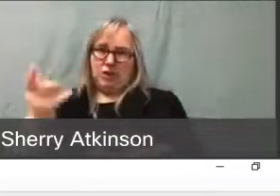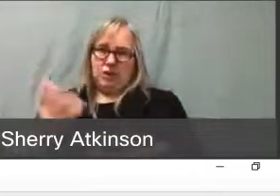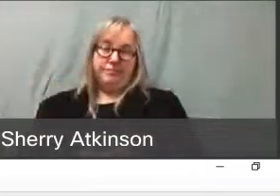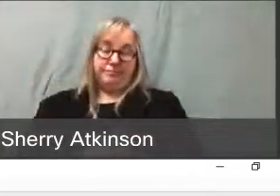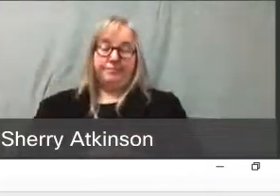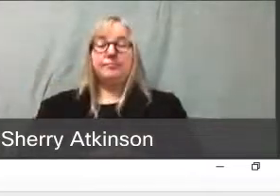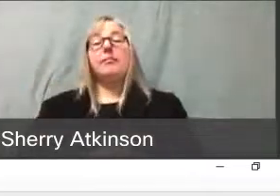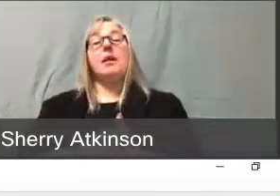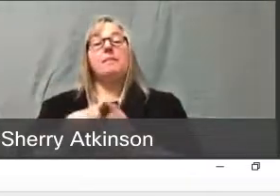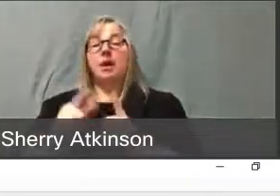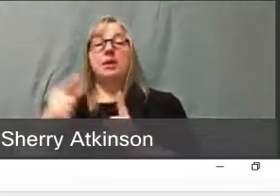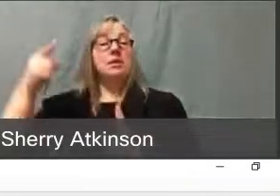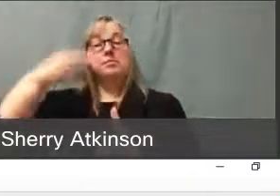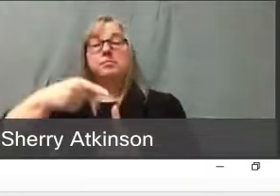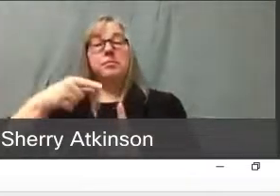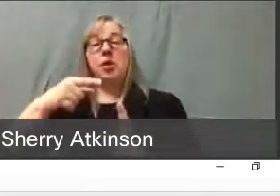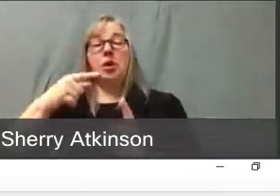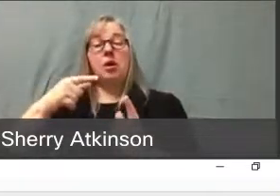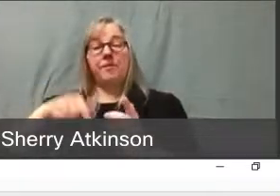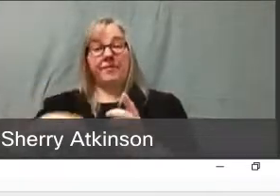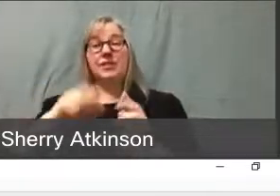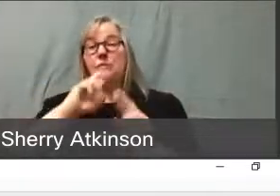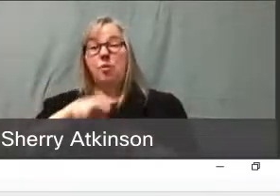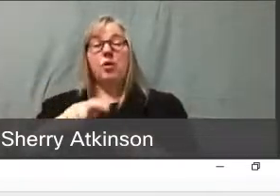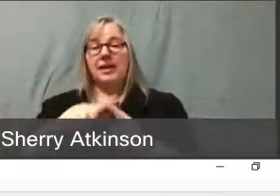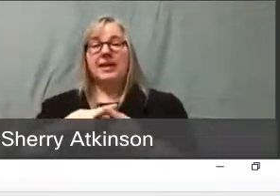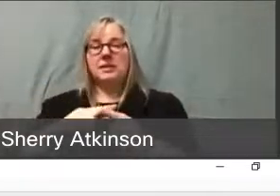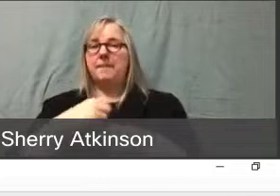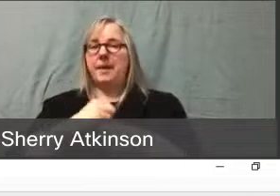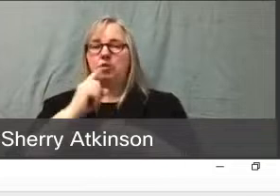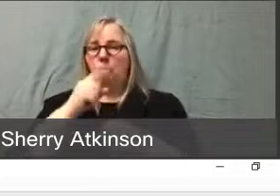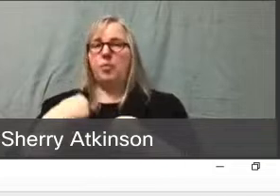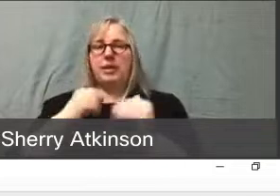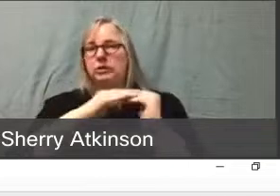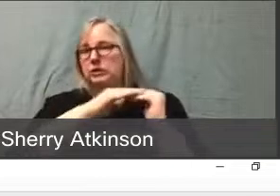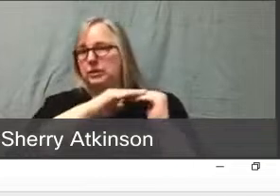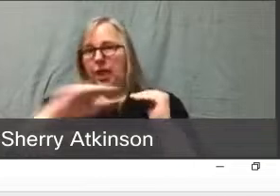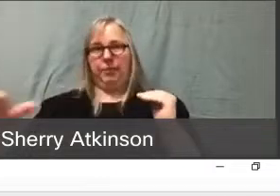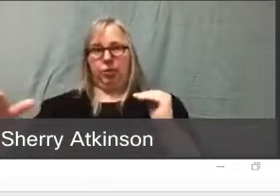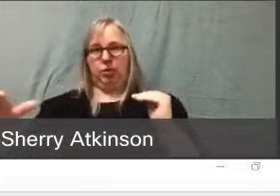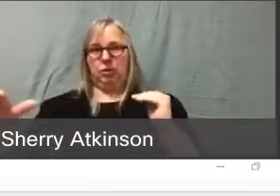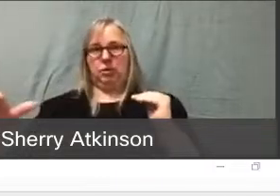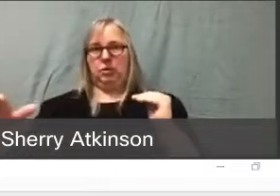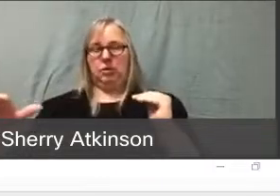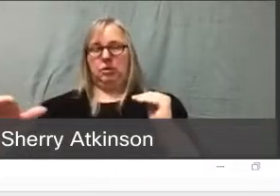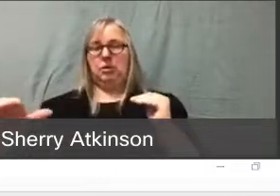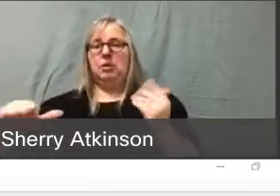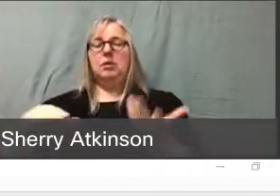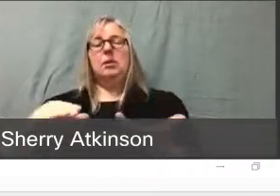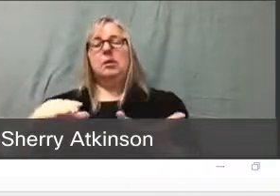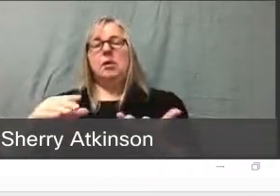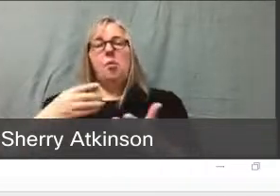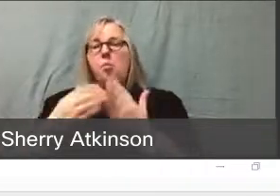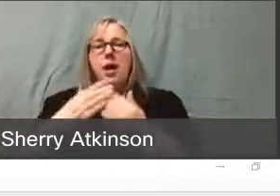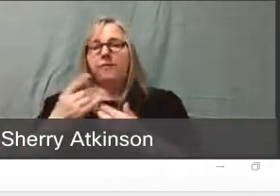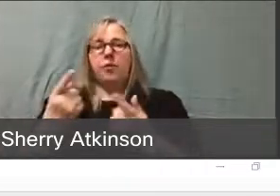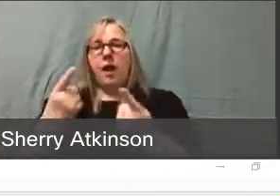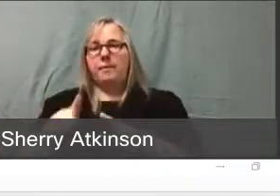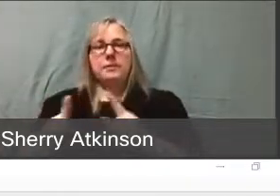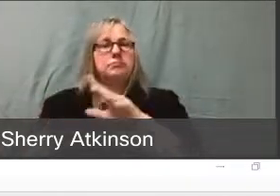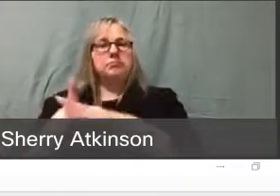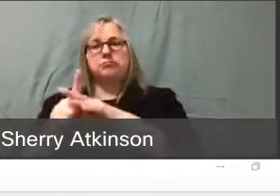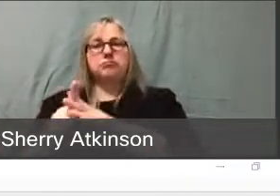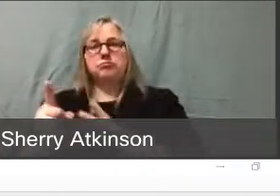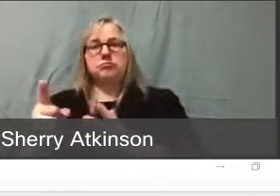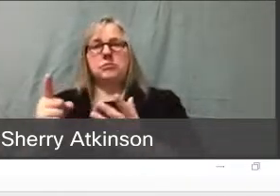the bottom line goal of this report is to ensure that we have stable footing, to make sure that whatever comes our way, this